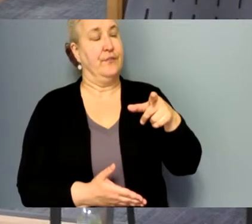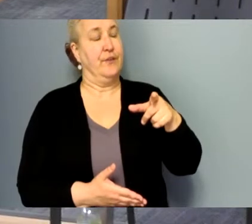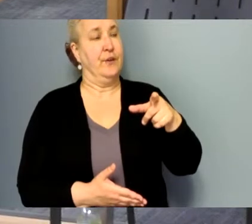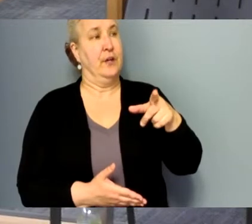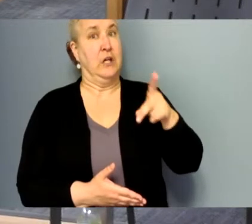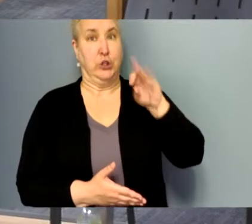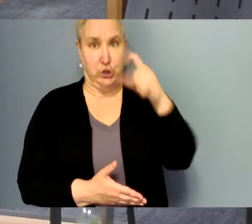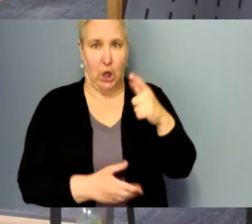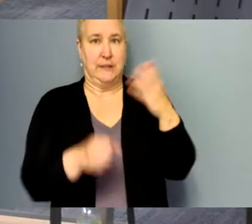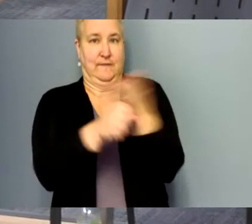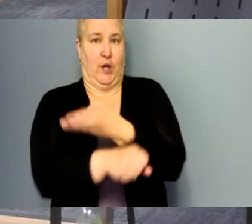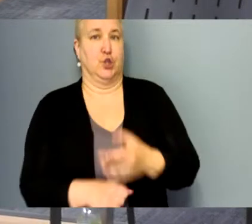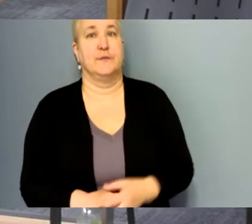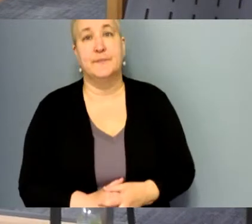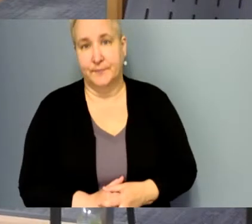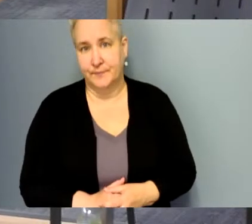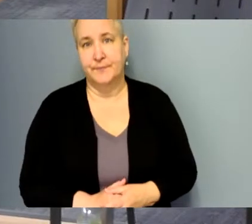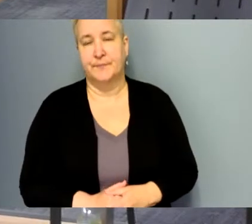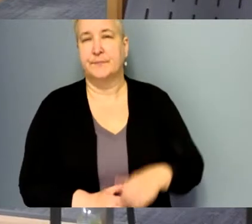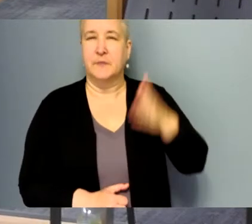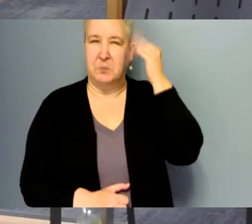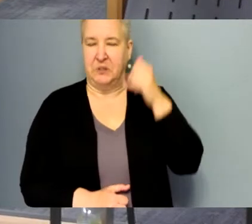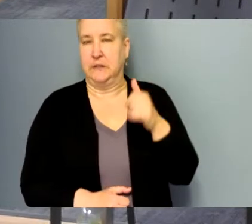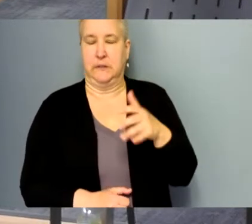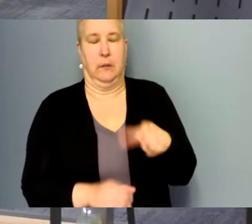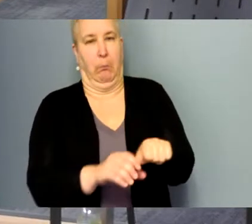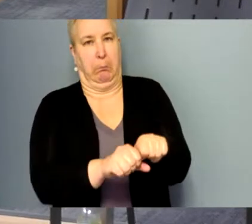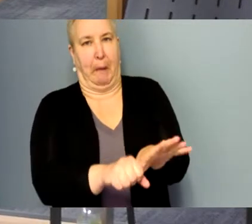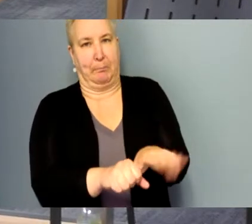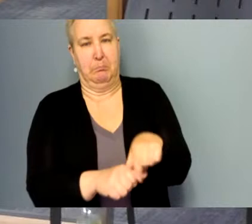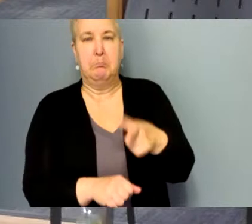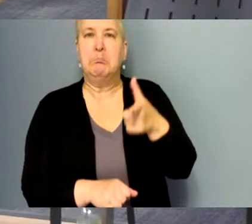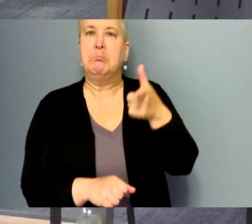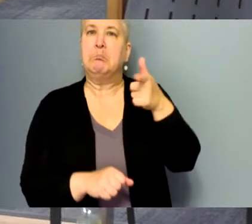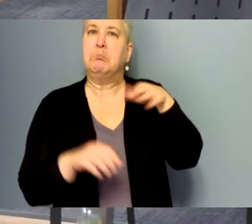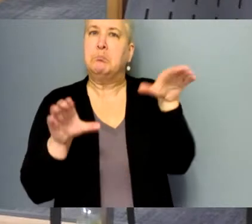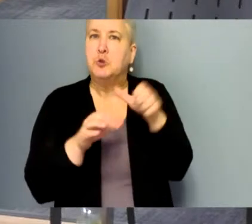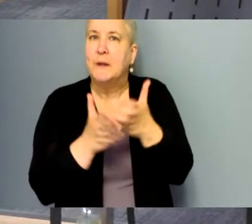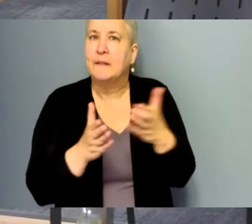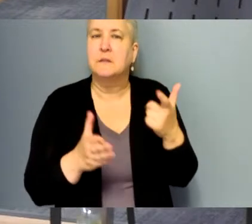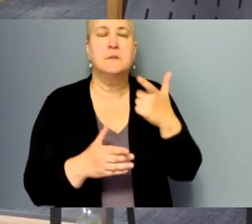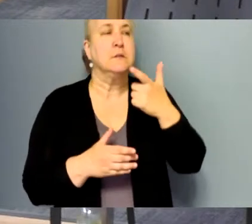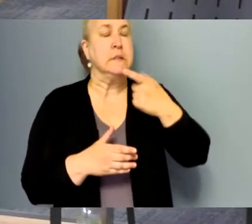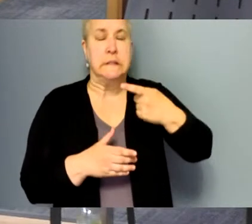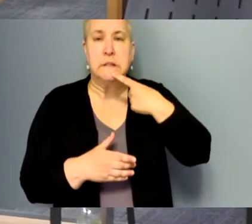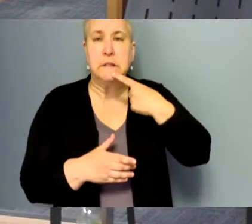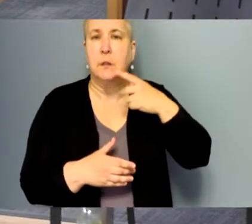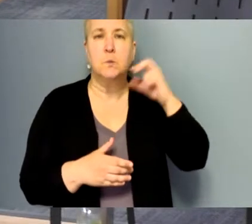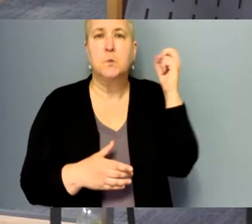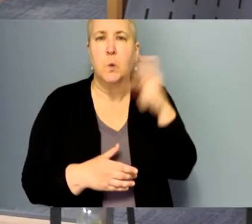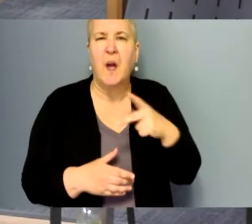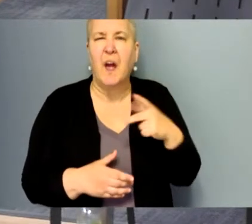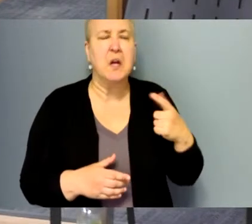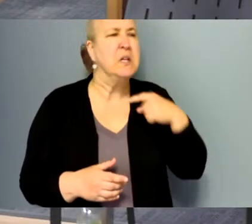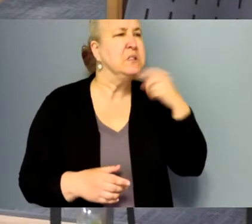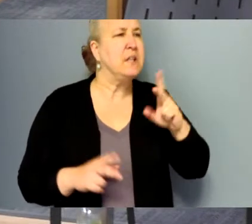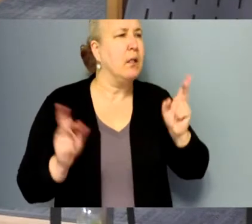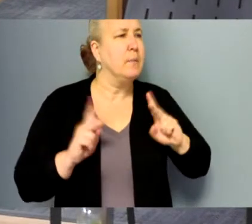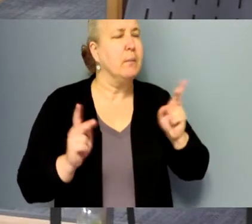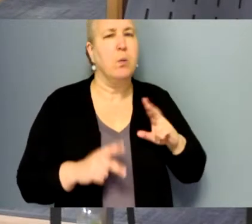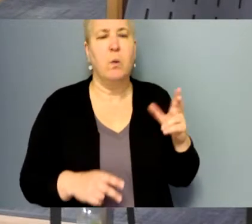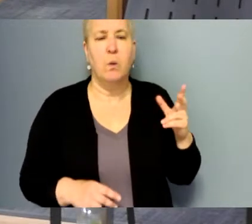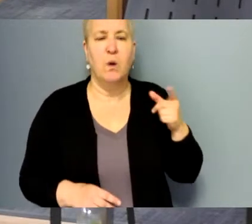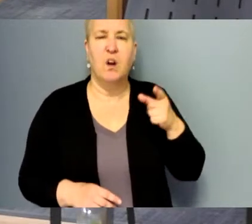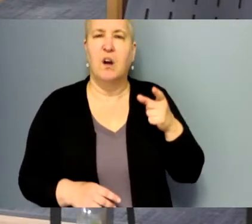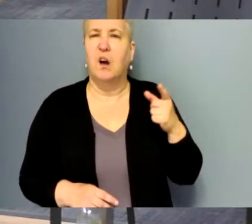Doug would be fired, because he is that bad. He has gone things as to say, it's okay to be telling people it's